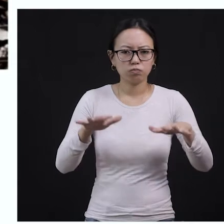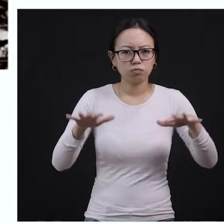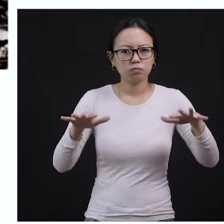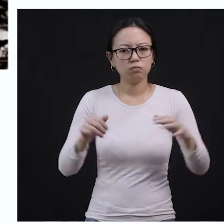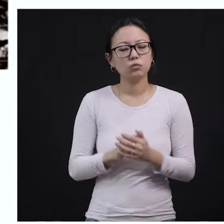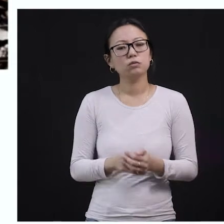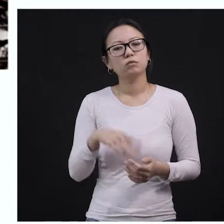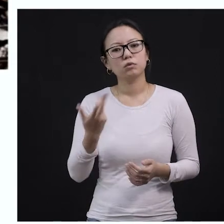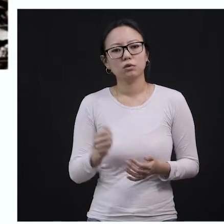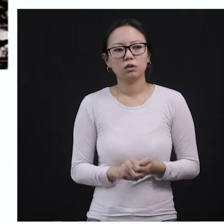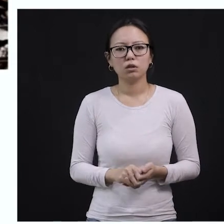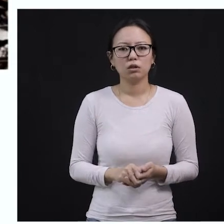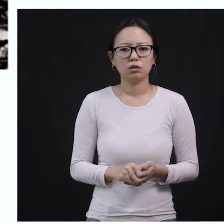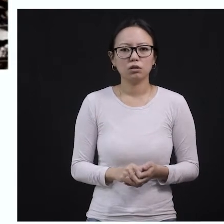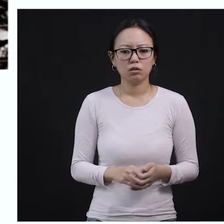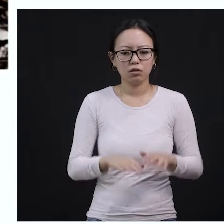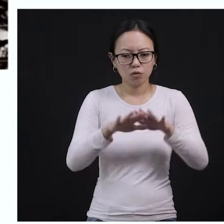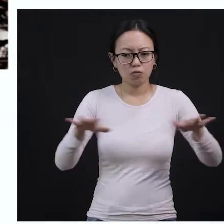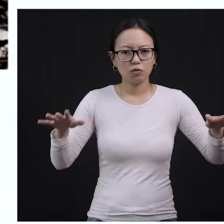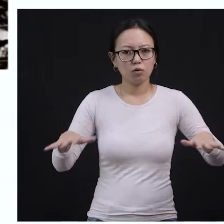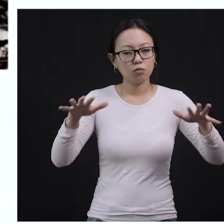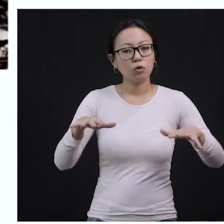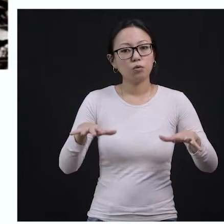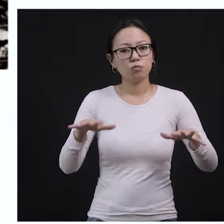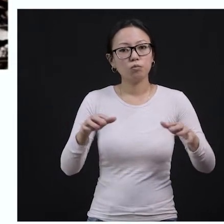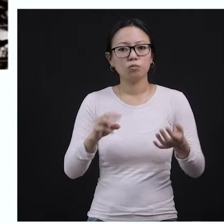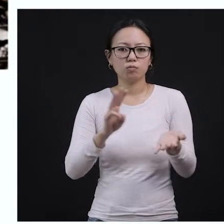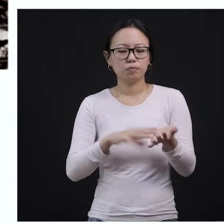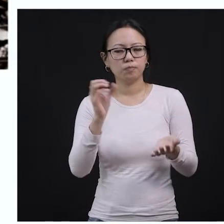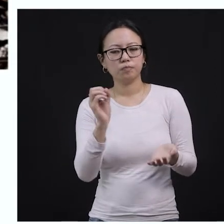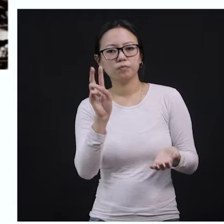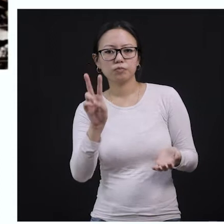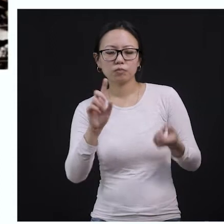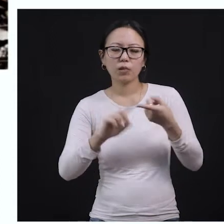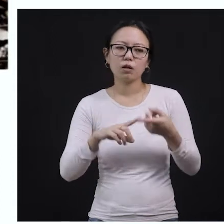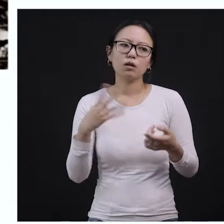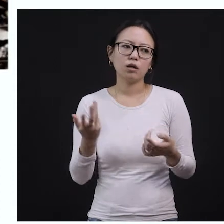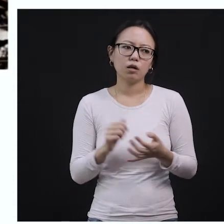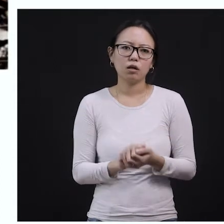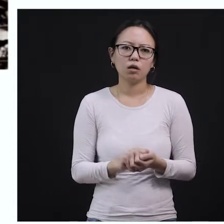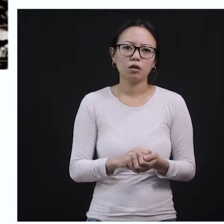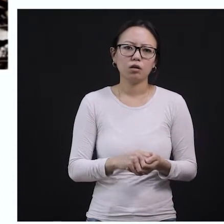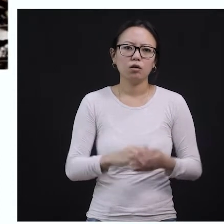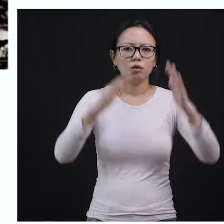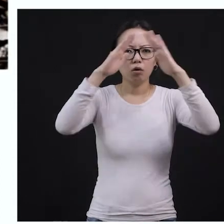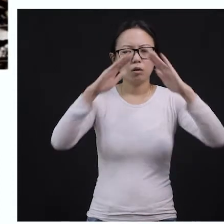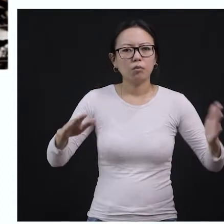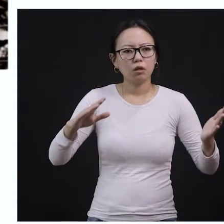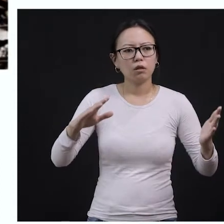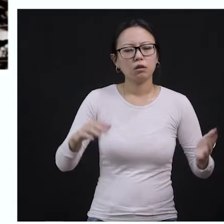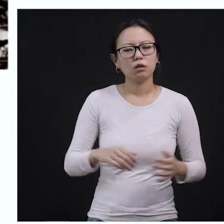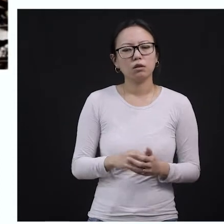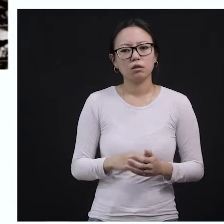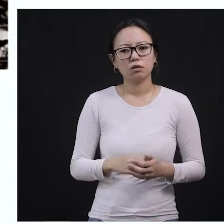causes earthquakes. All right. Now, whenever there is earthquake, it causes damages to the buildings,